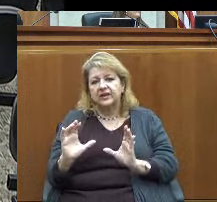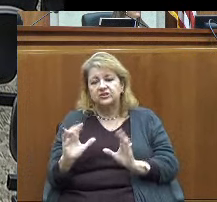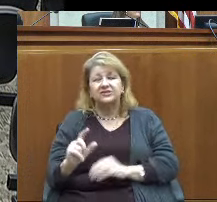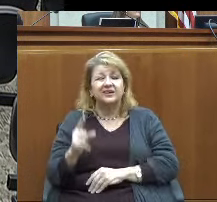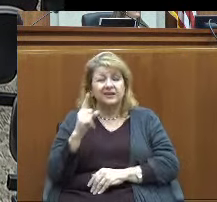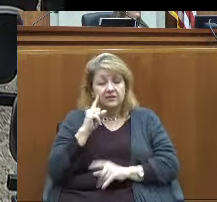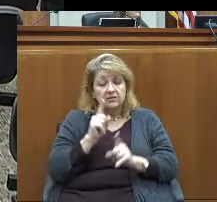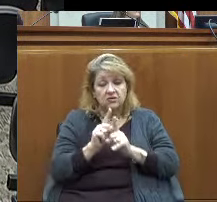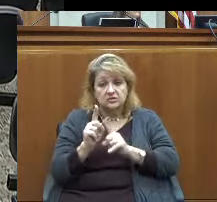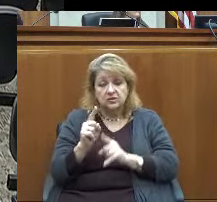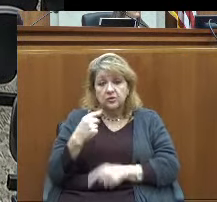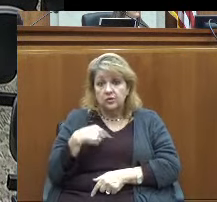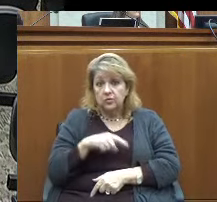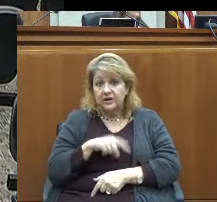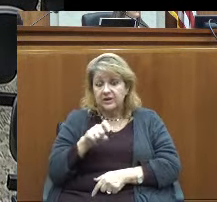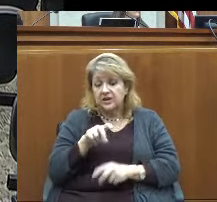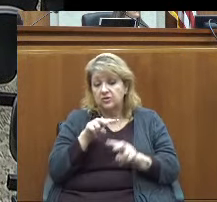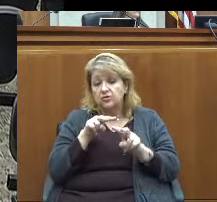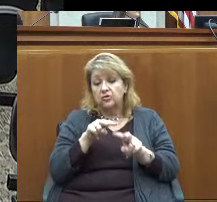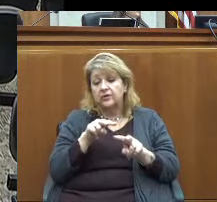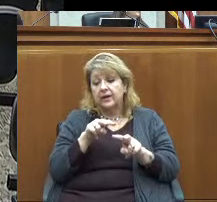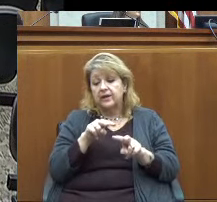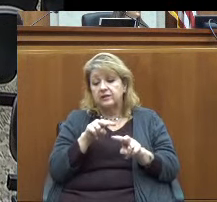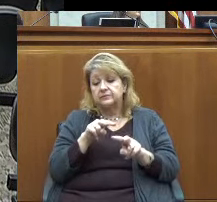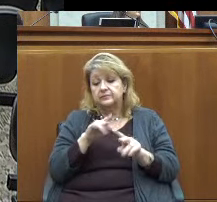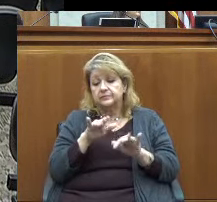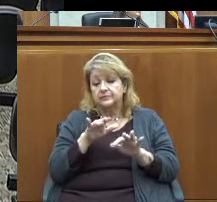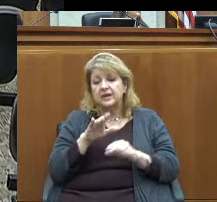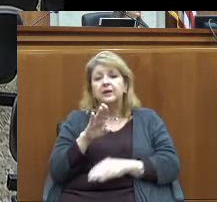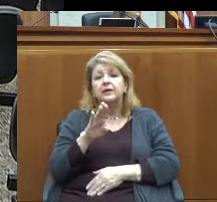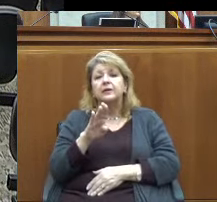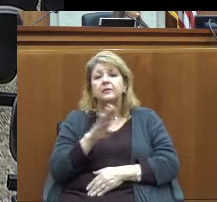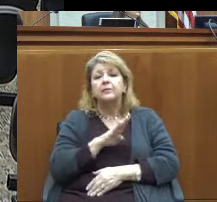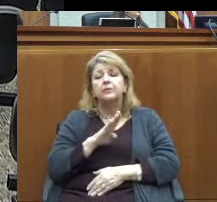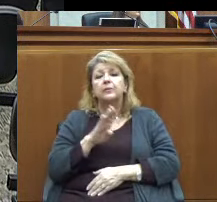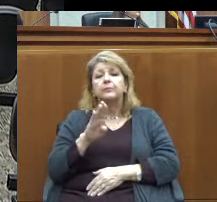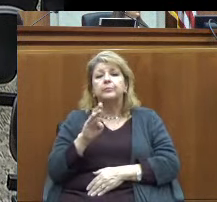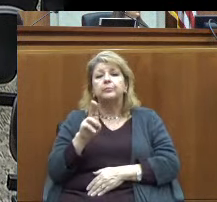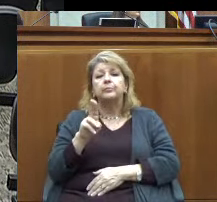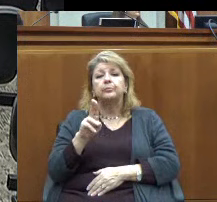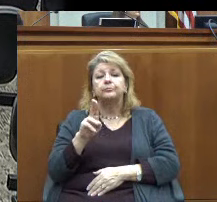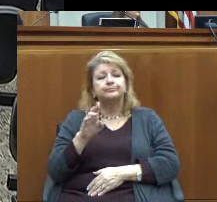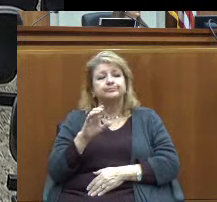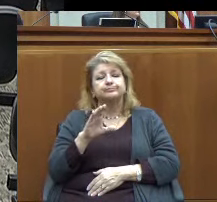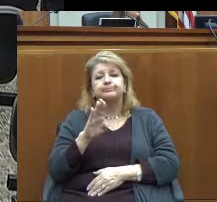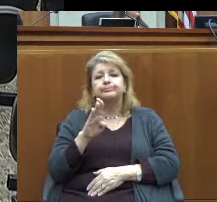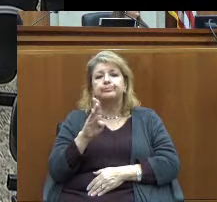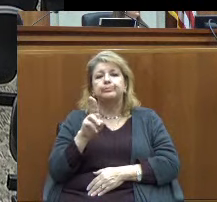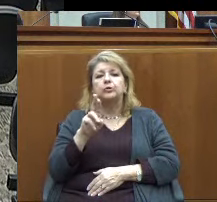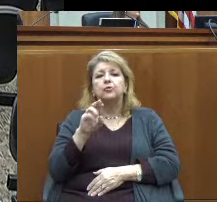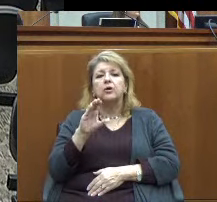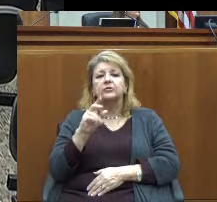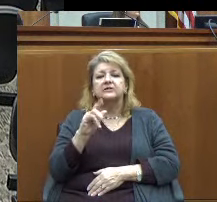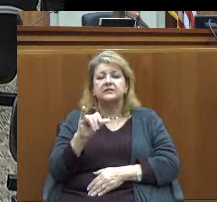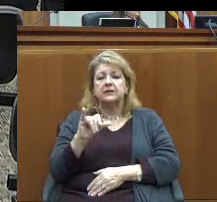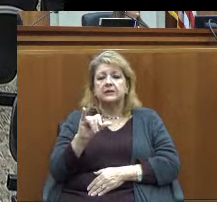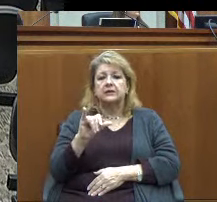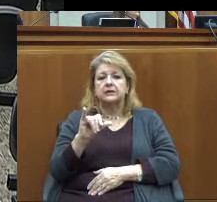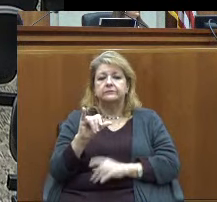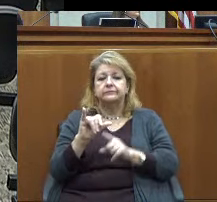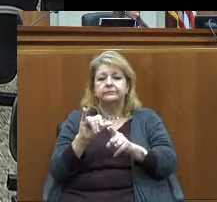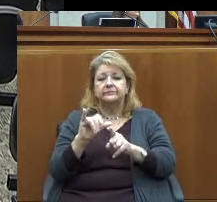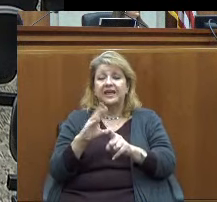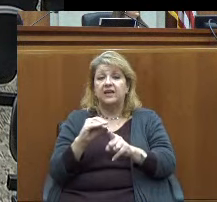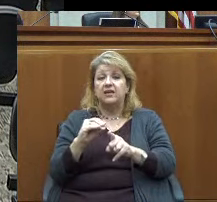think that, we need to be looking at bureaucracies that exist, deregulation opportunities that are available to this